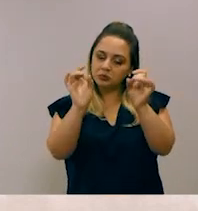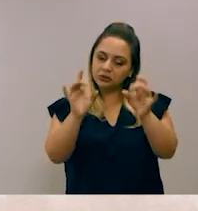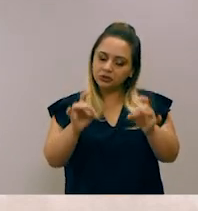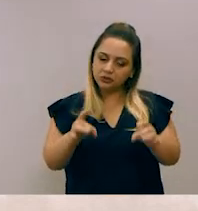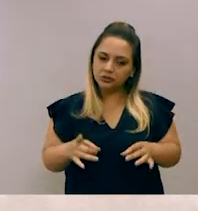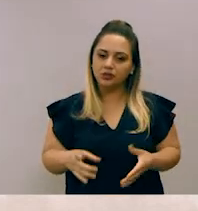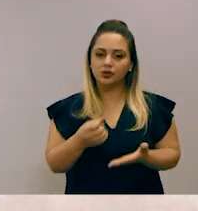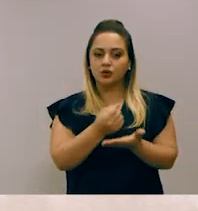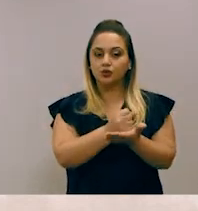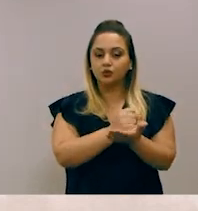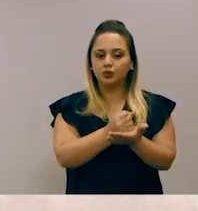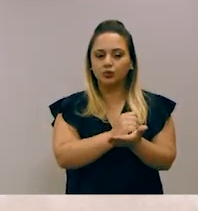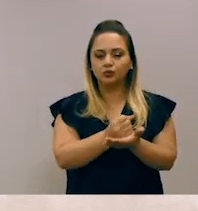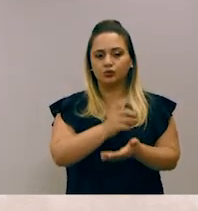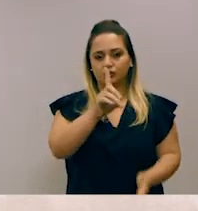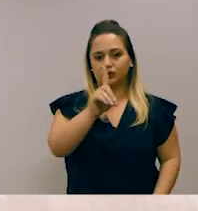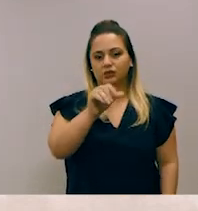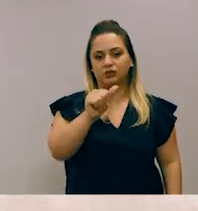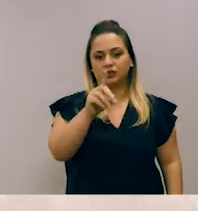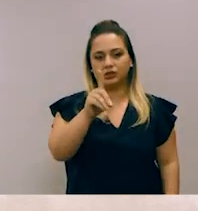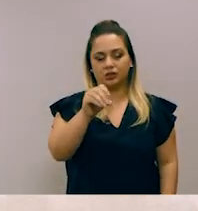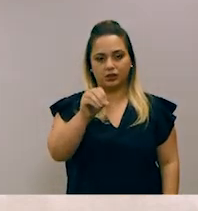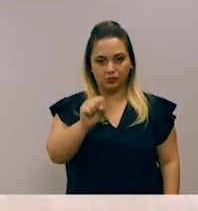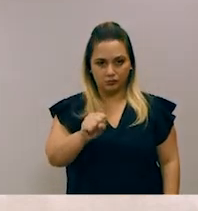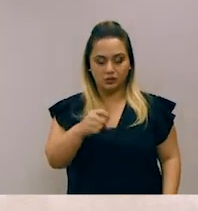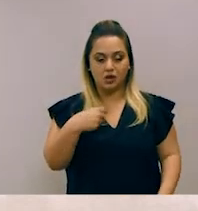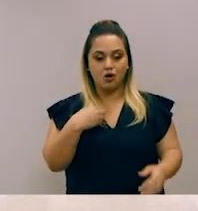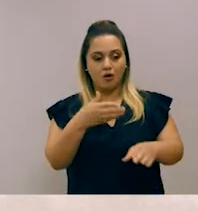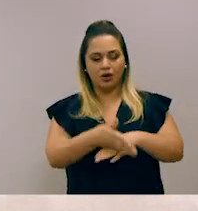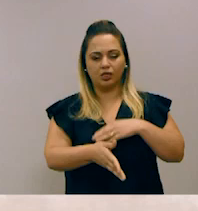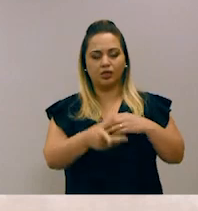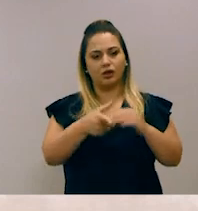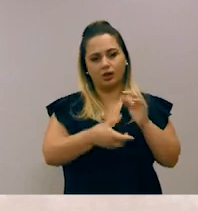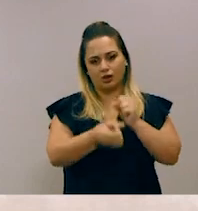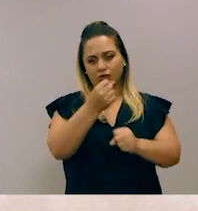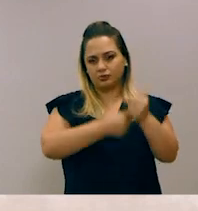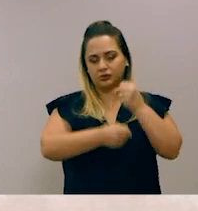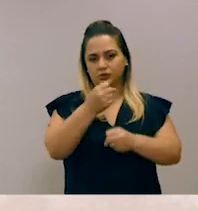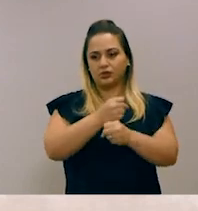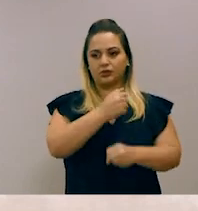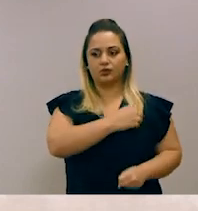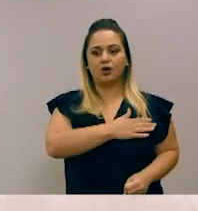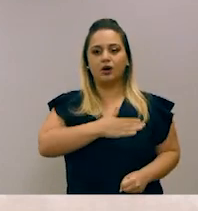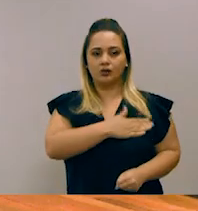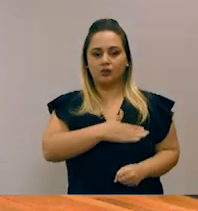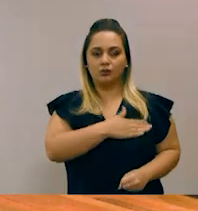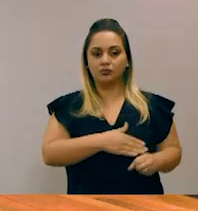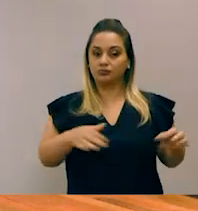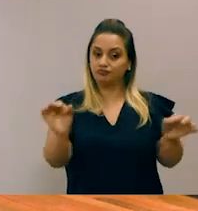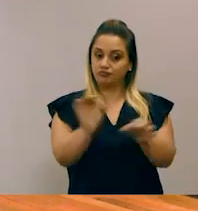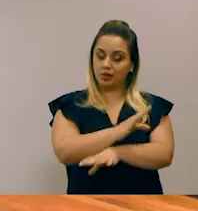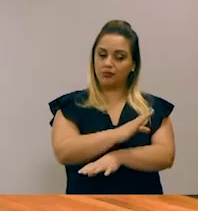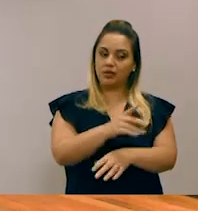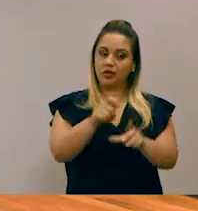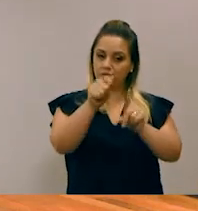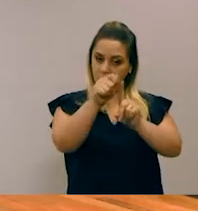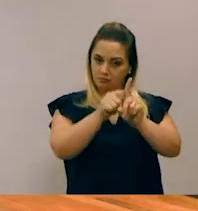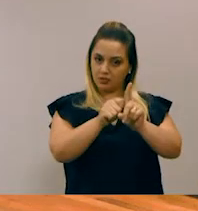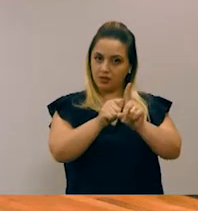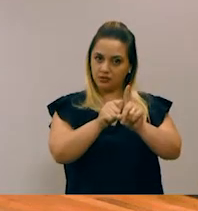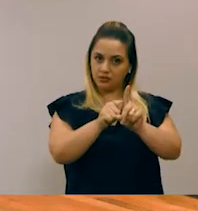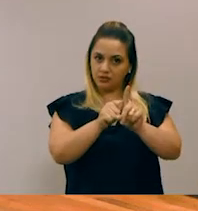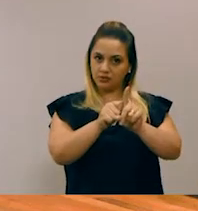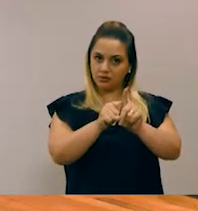workshop, this training course for the employees. And then I did this course in August last